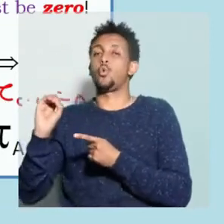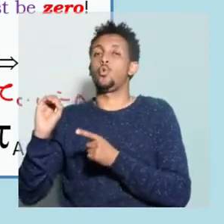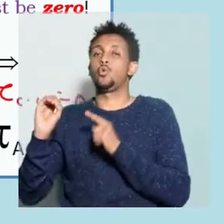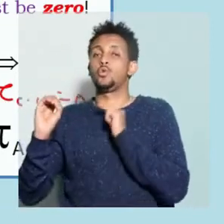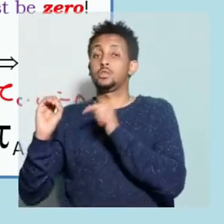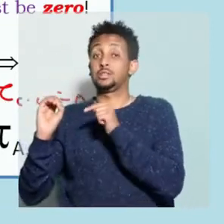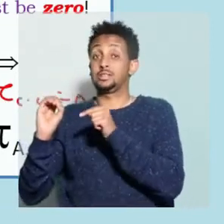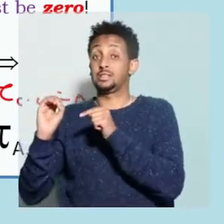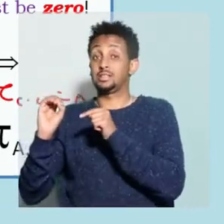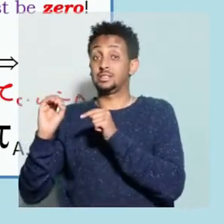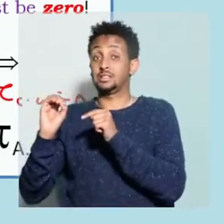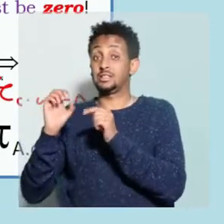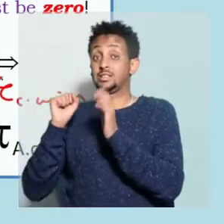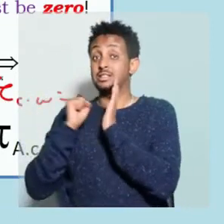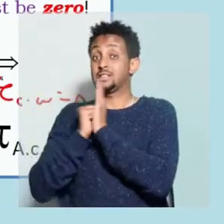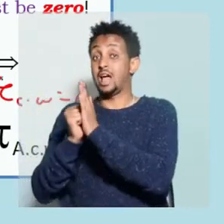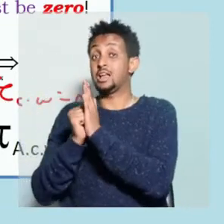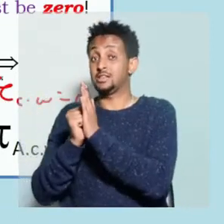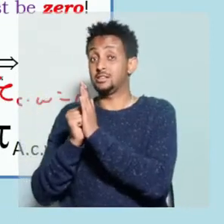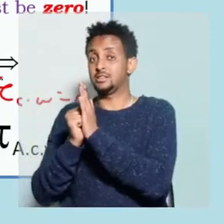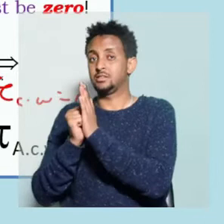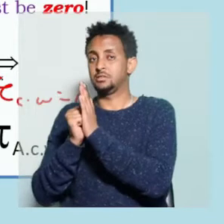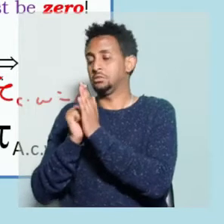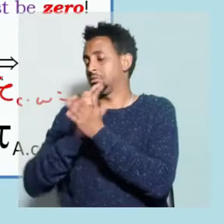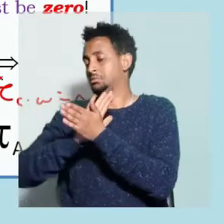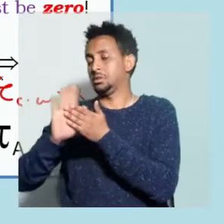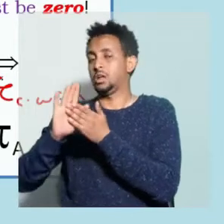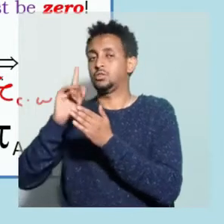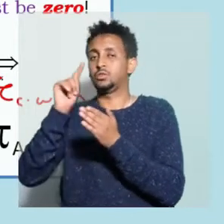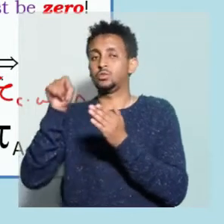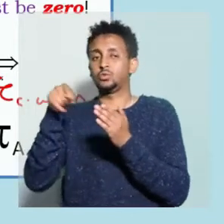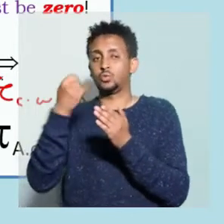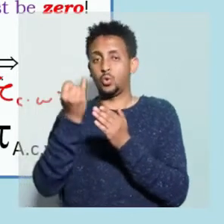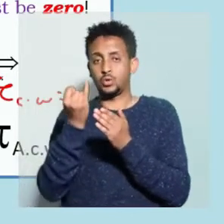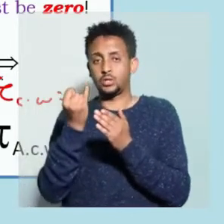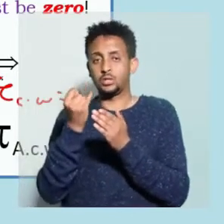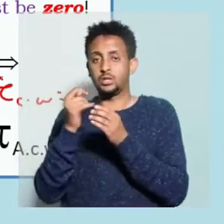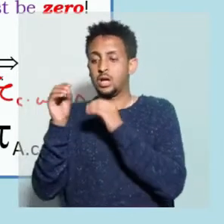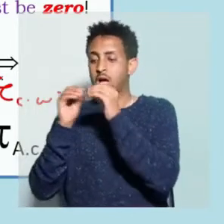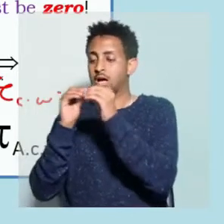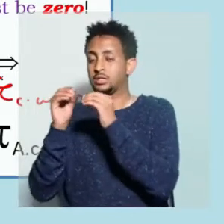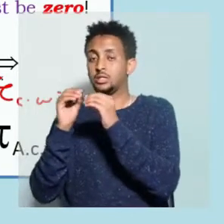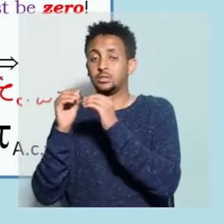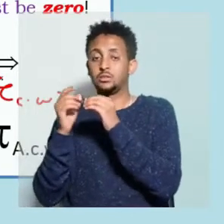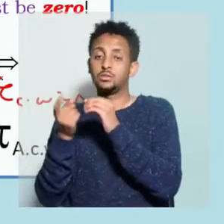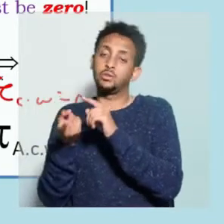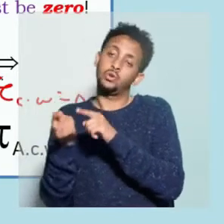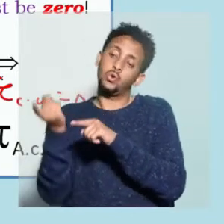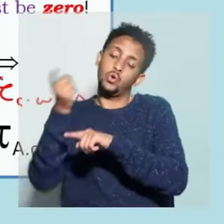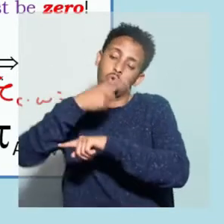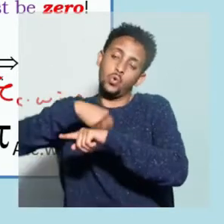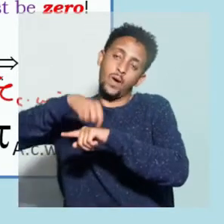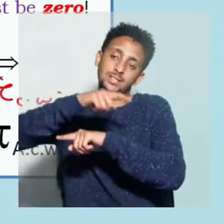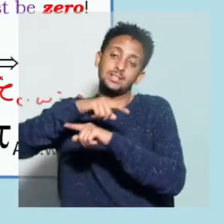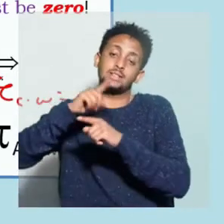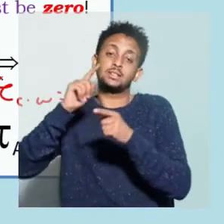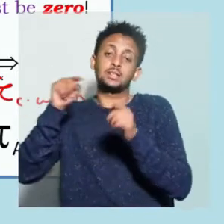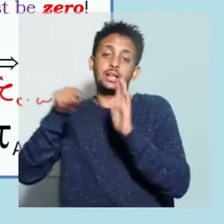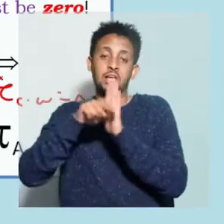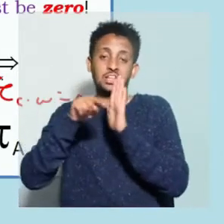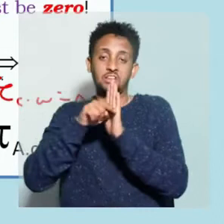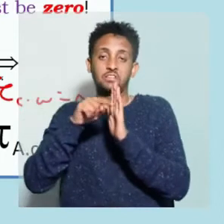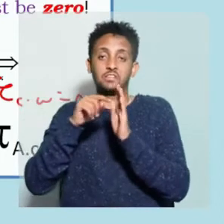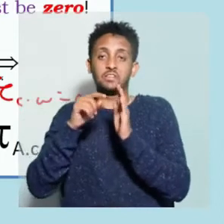But for sign convention, we know that the net torque acting clockwise can be considered as negative,